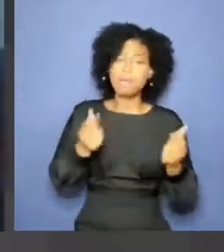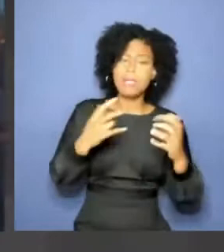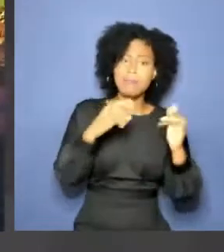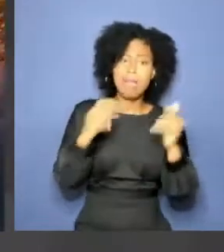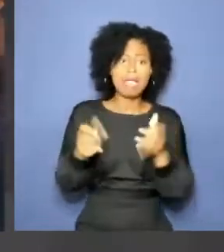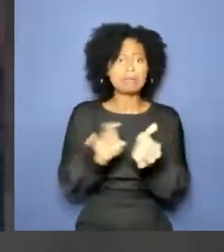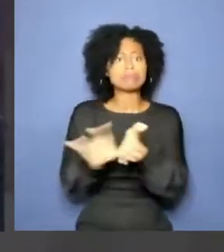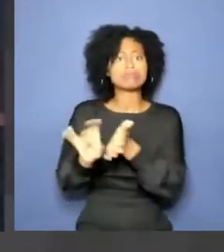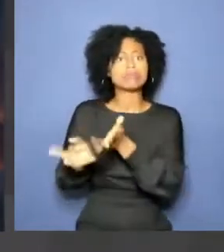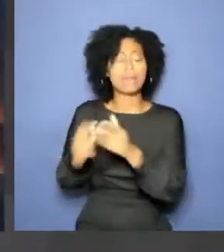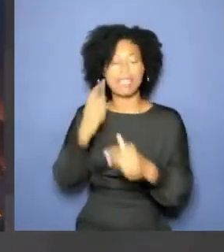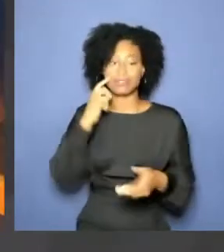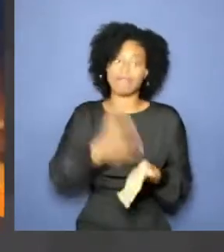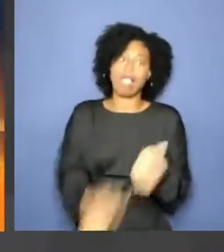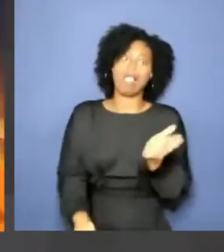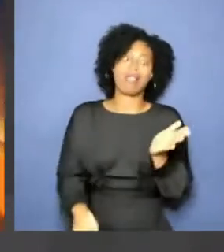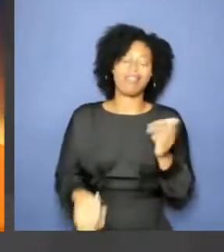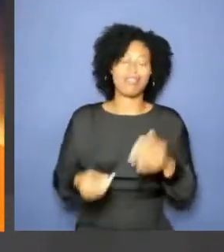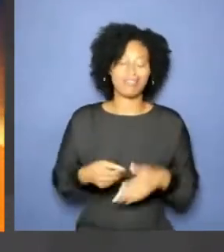cayendo.